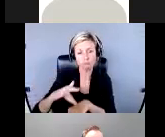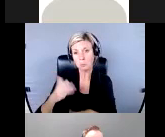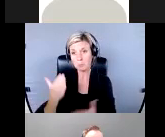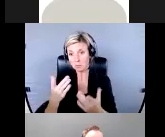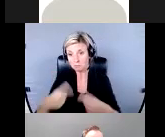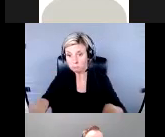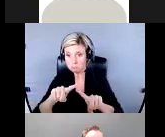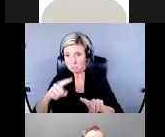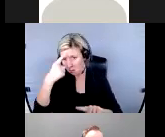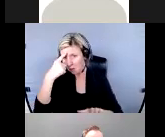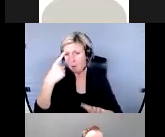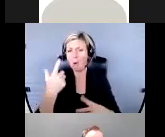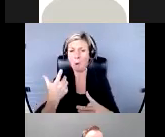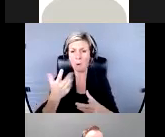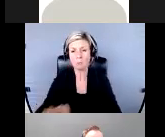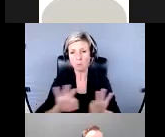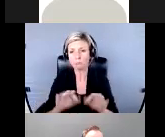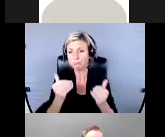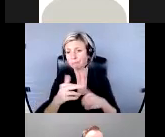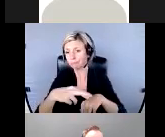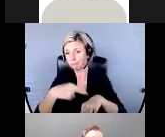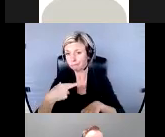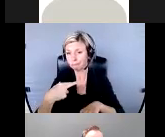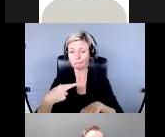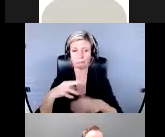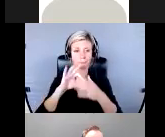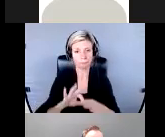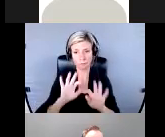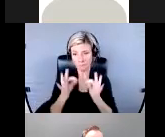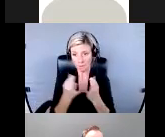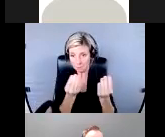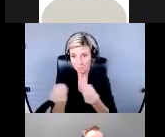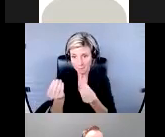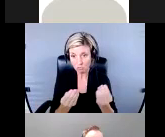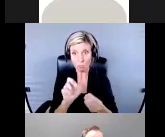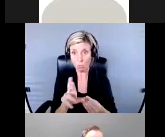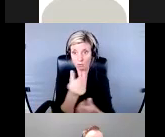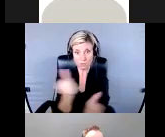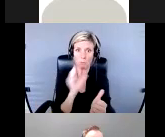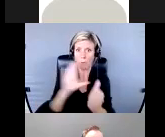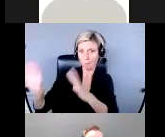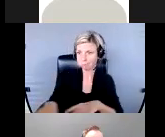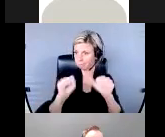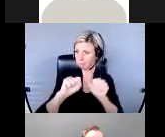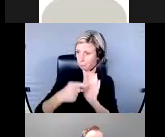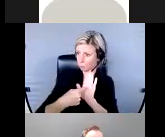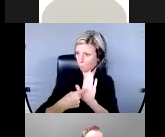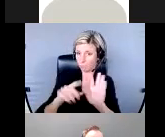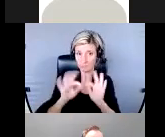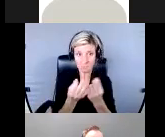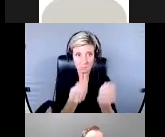making a referral for family mediation, or you're thinking of being a family mediator yourself. What are the types of issues that families